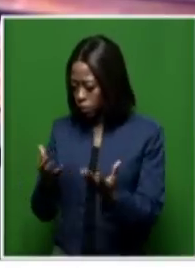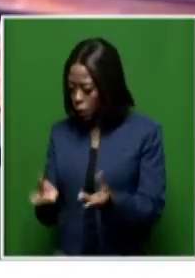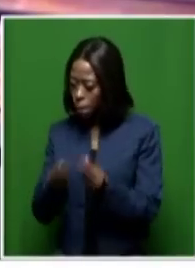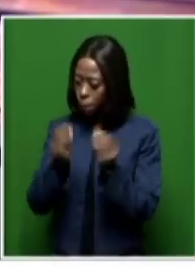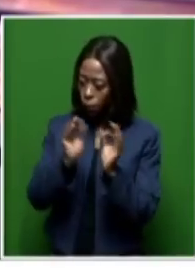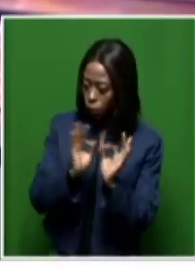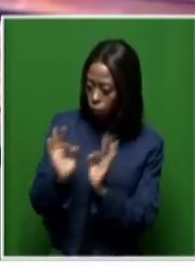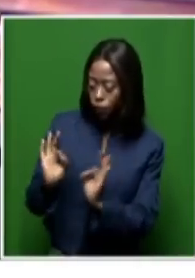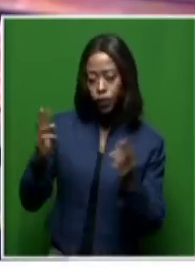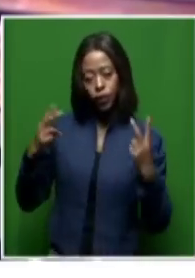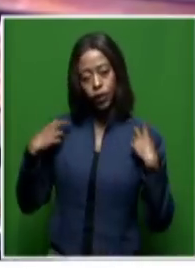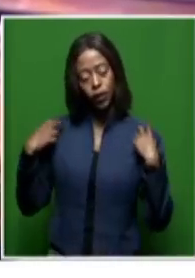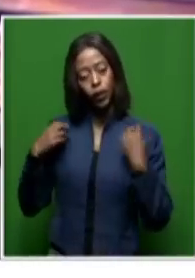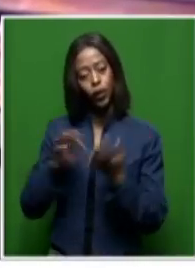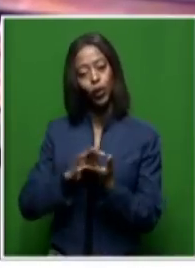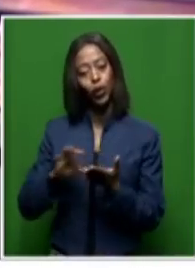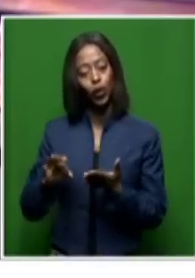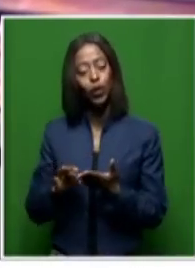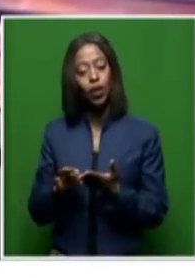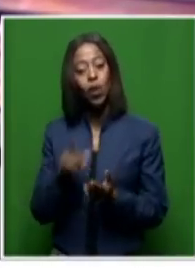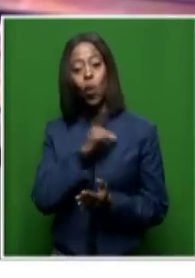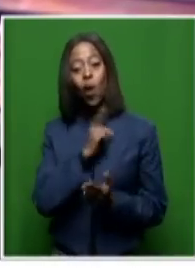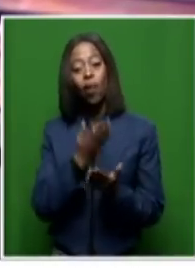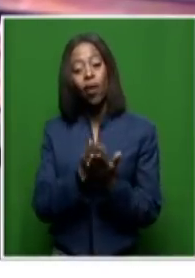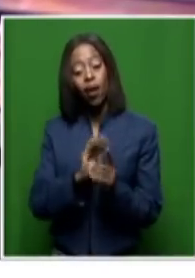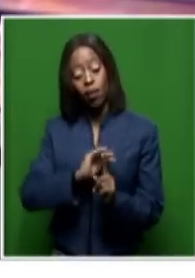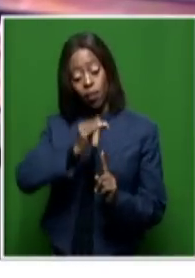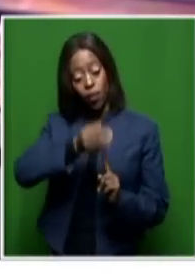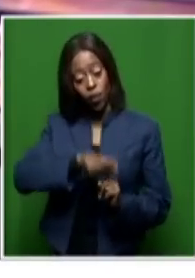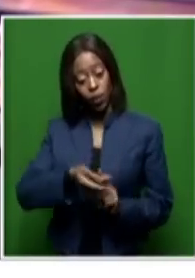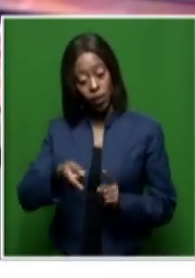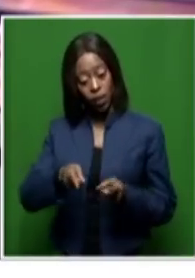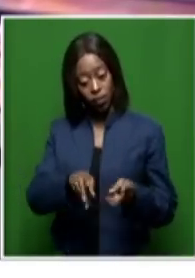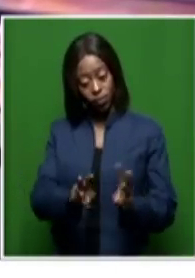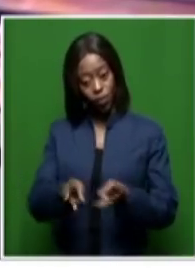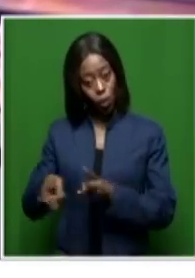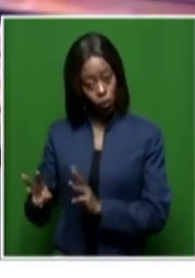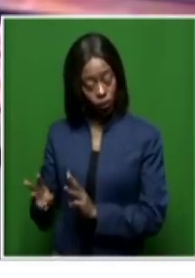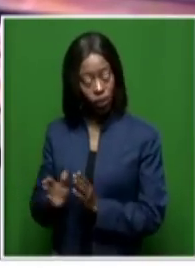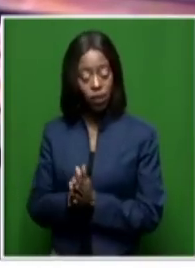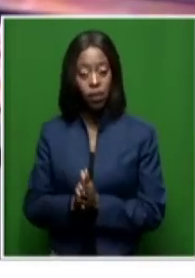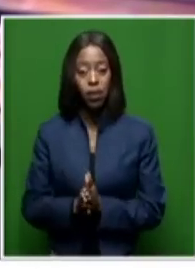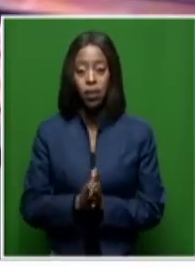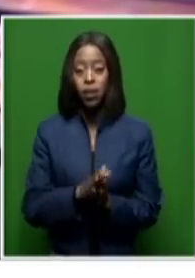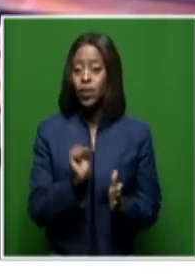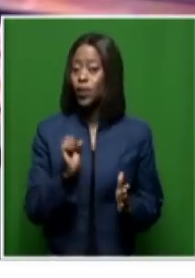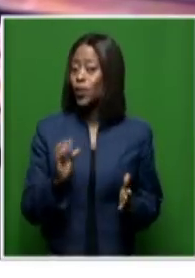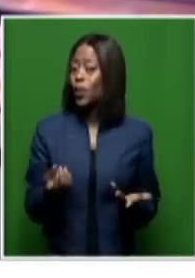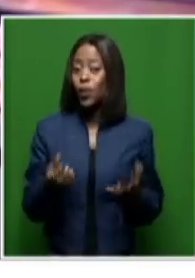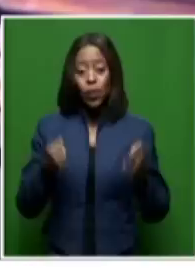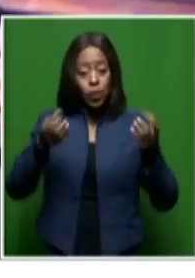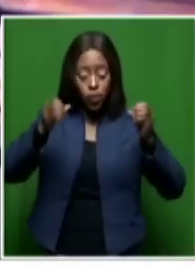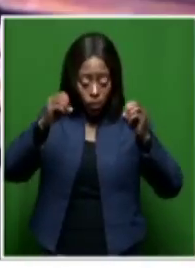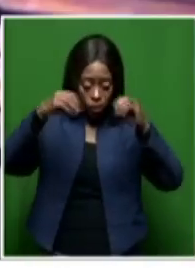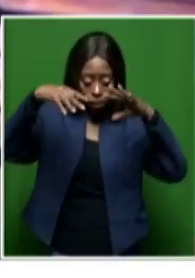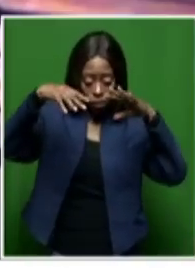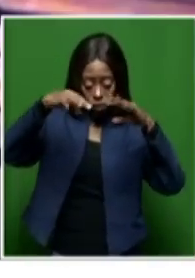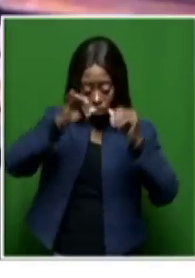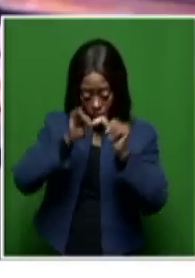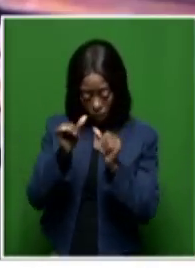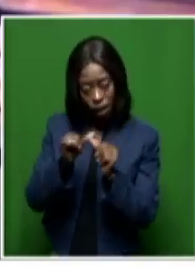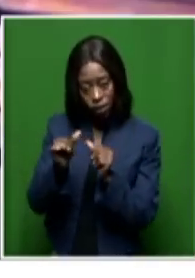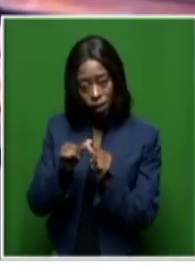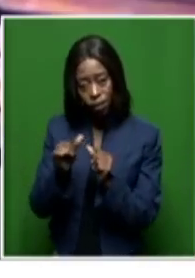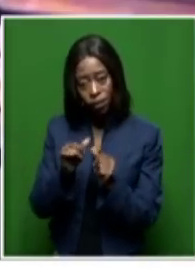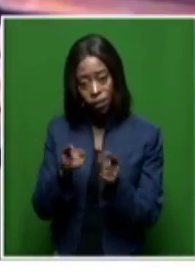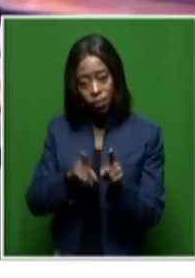right security contracts in place to protect the network. So the lights are flashing. So work is